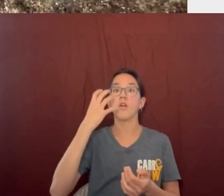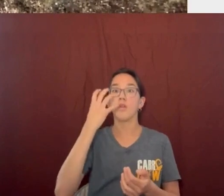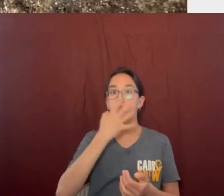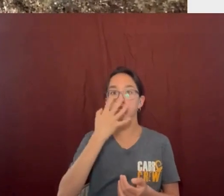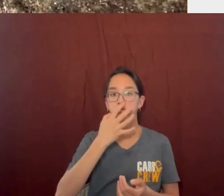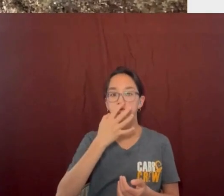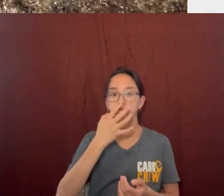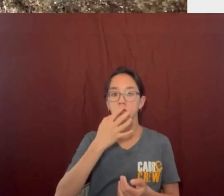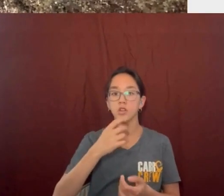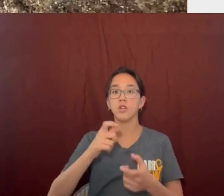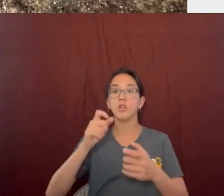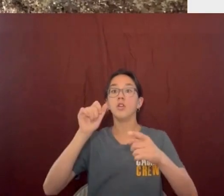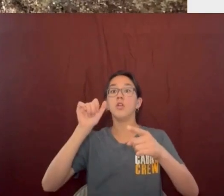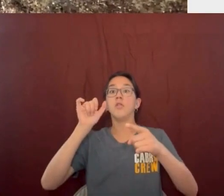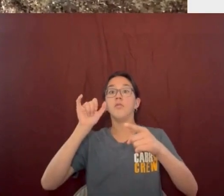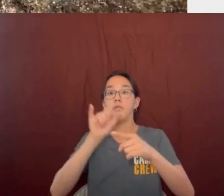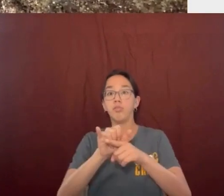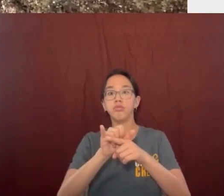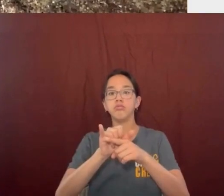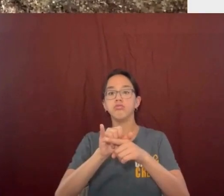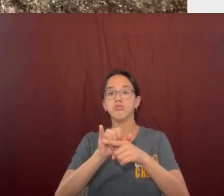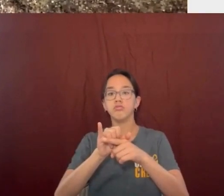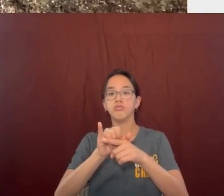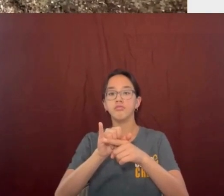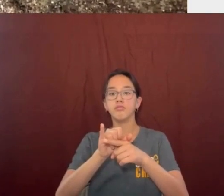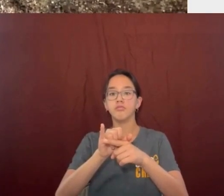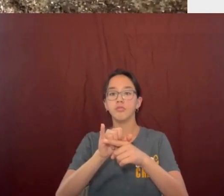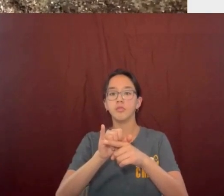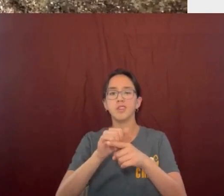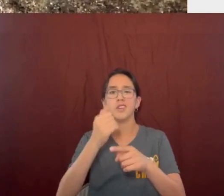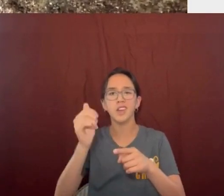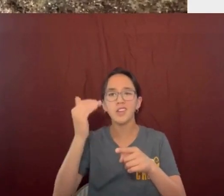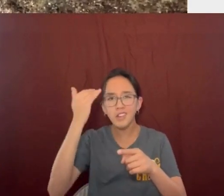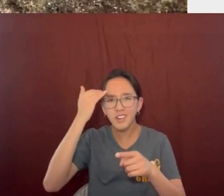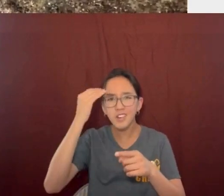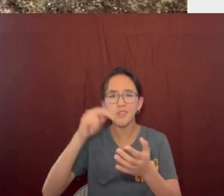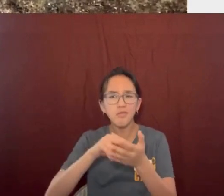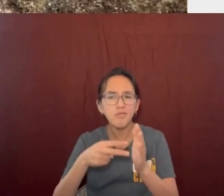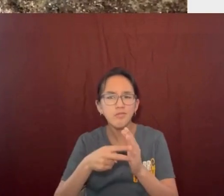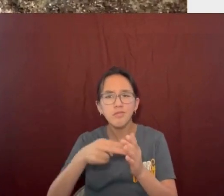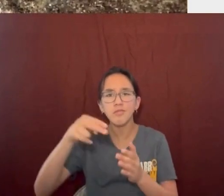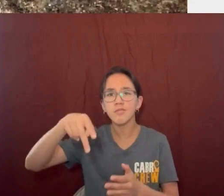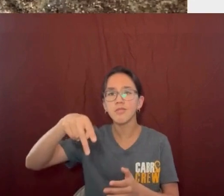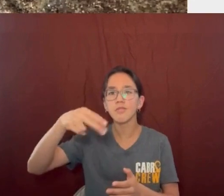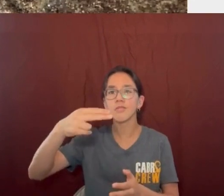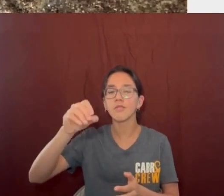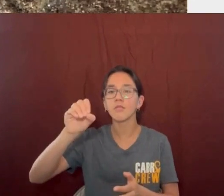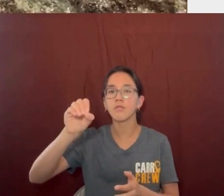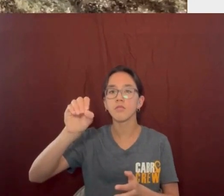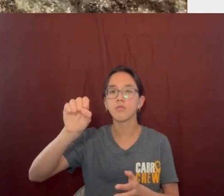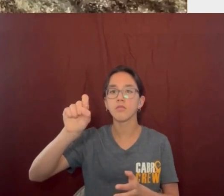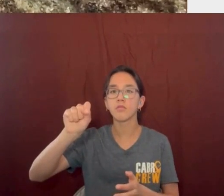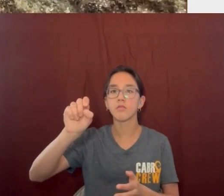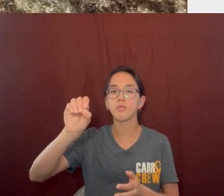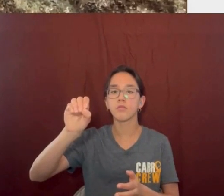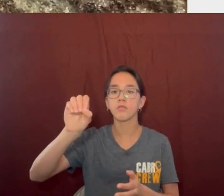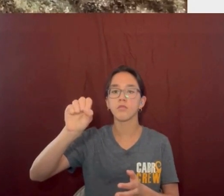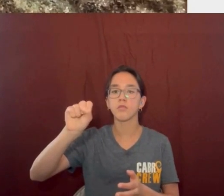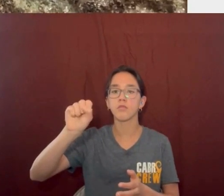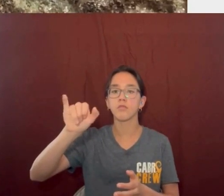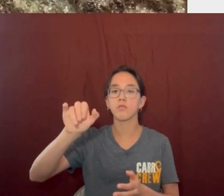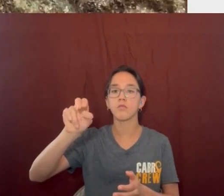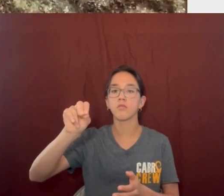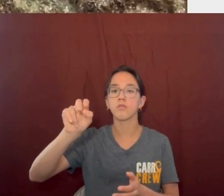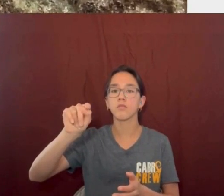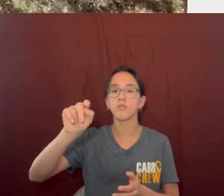Whew, that's a big word. Does anyone know what that means?